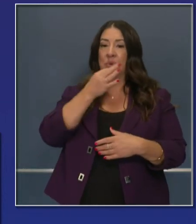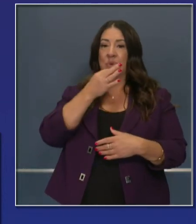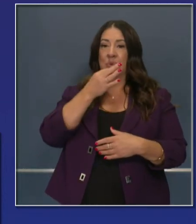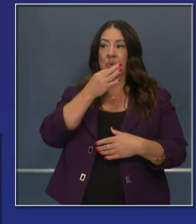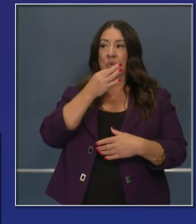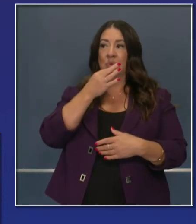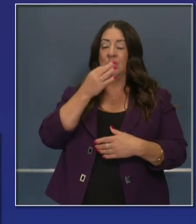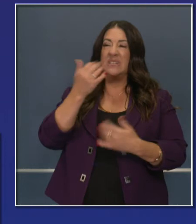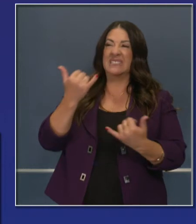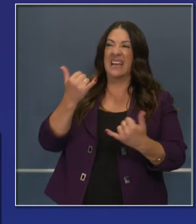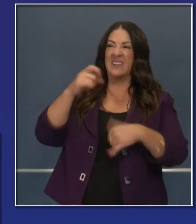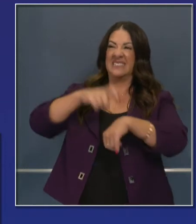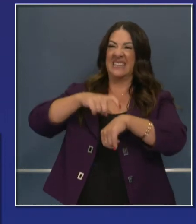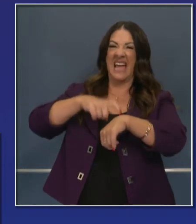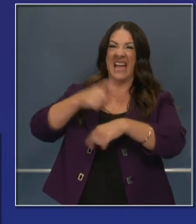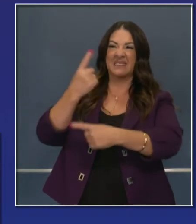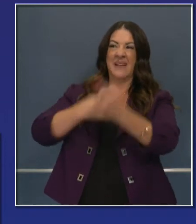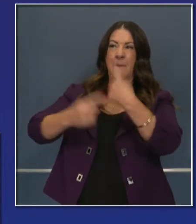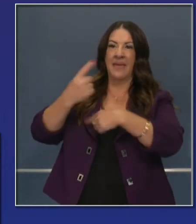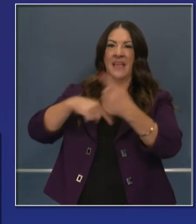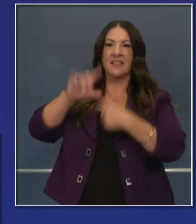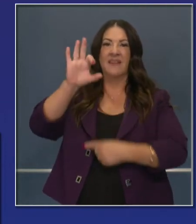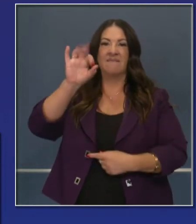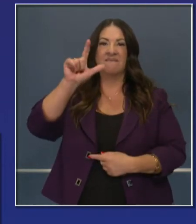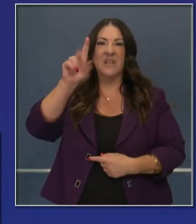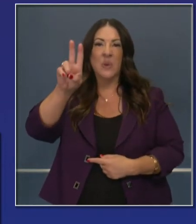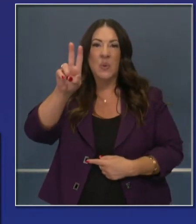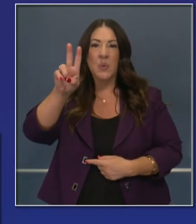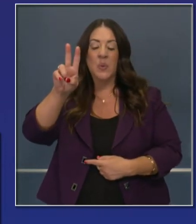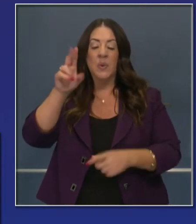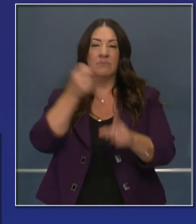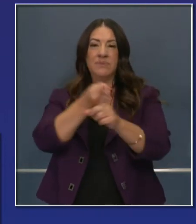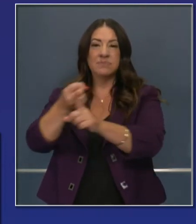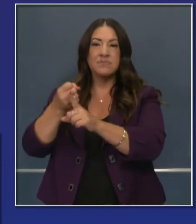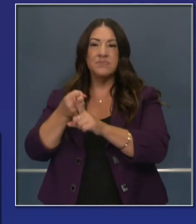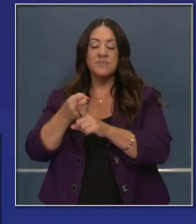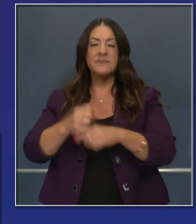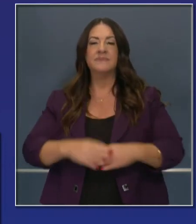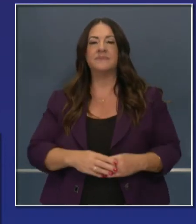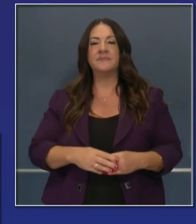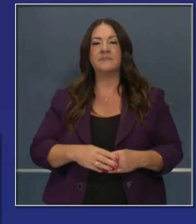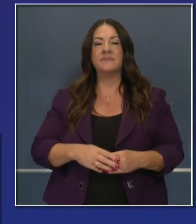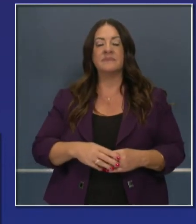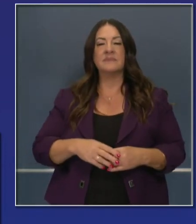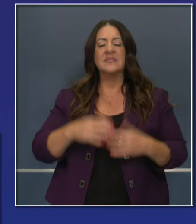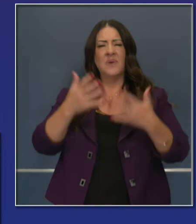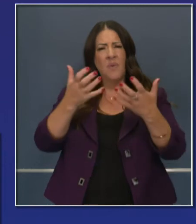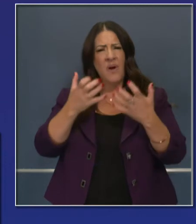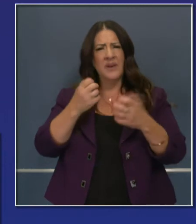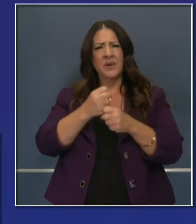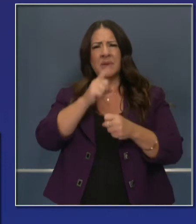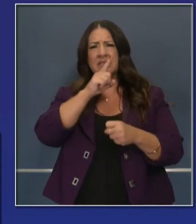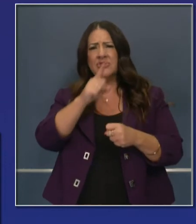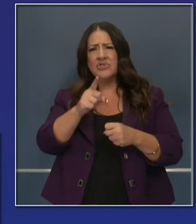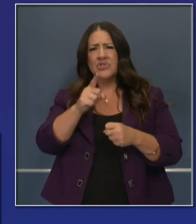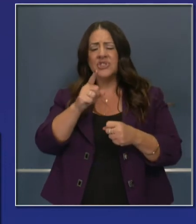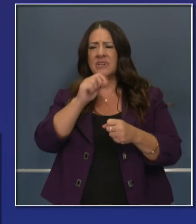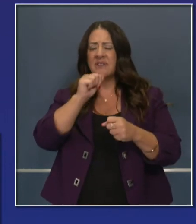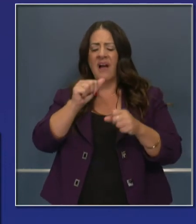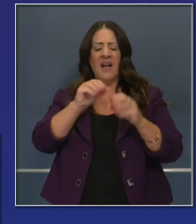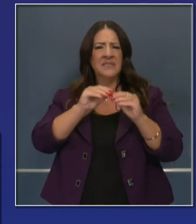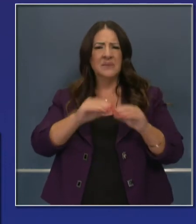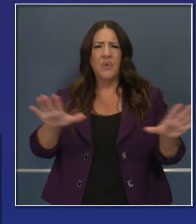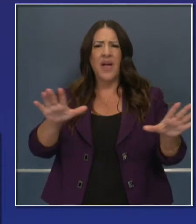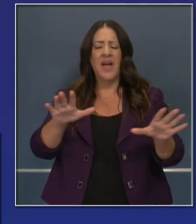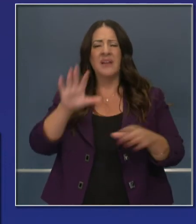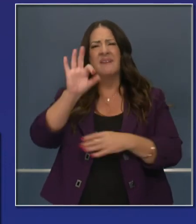flu season. Flu season, you'll tend to see sort of acuity in terms of the transmission of flu in December, January.